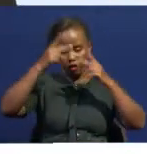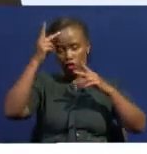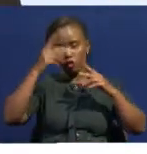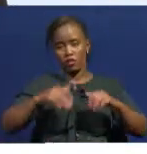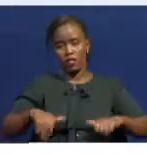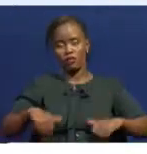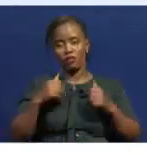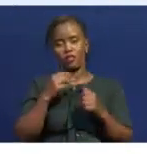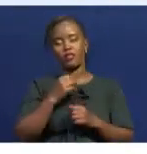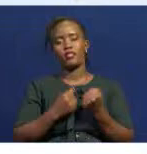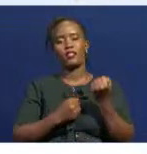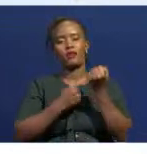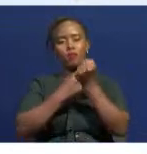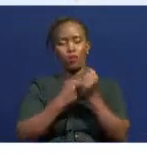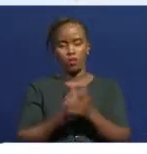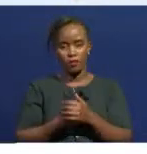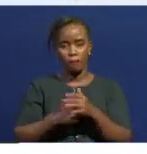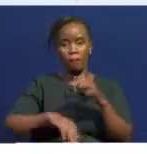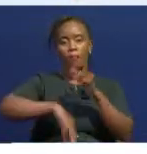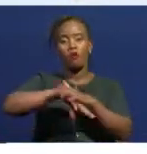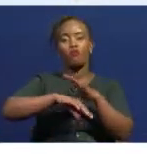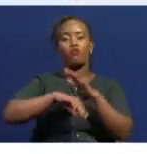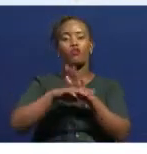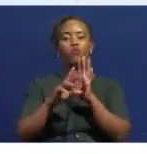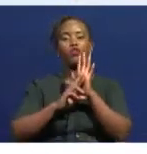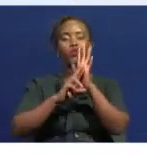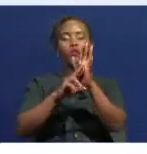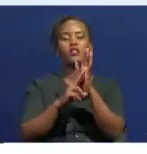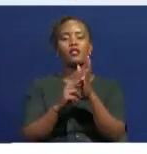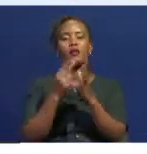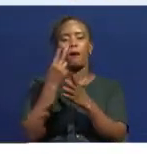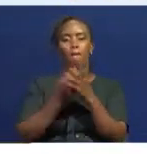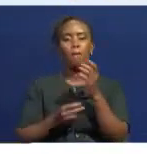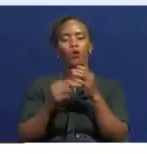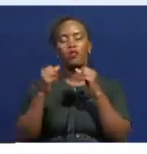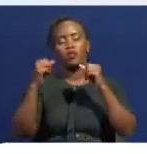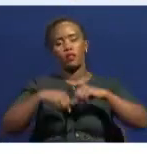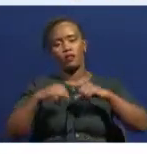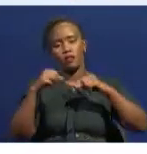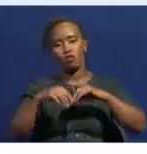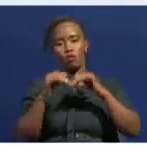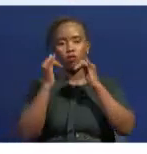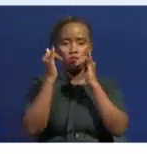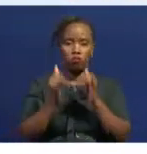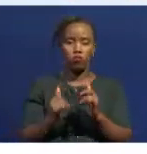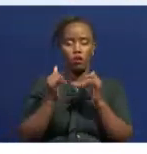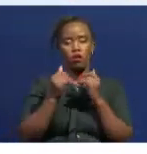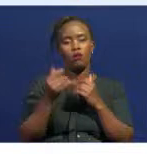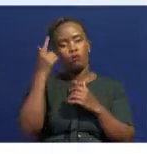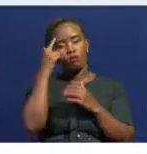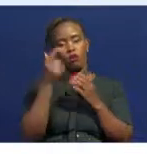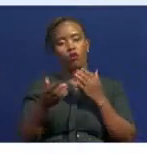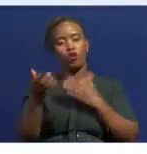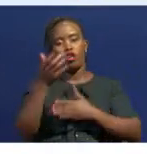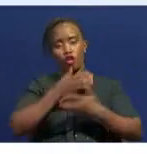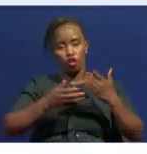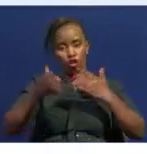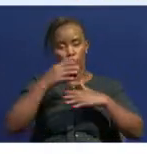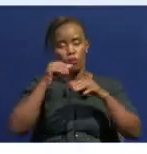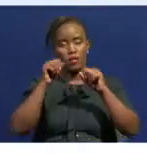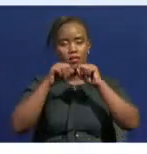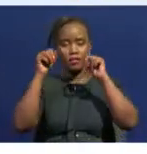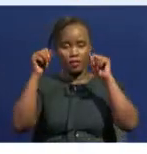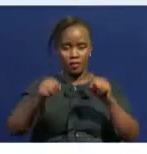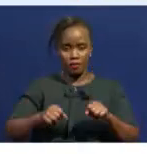livelihood. We know football represents hope, renewal and the promise of a thriving economic ecosystem almost